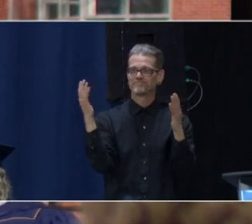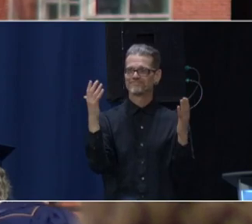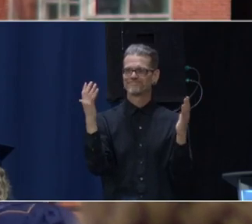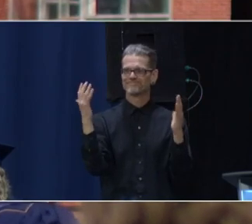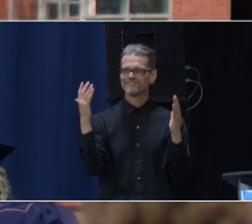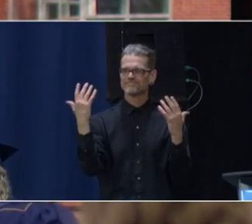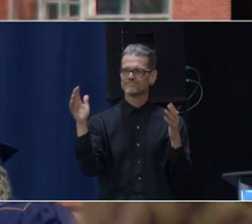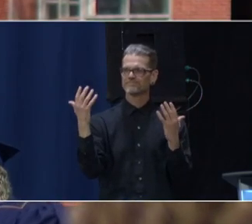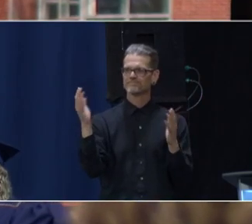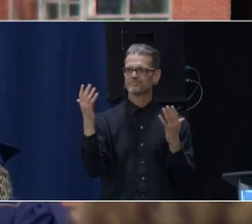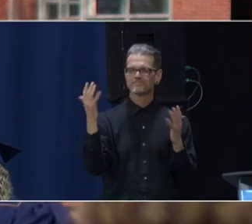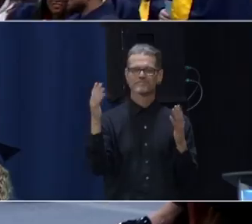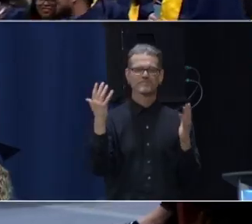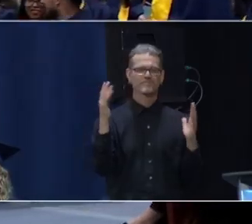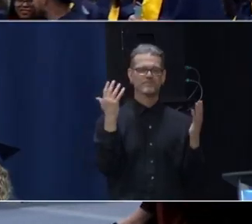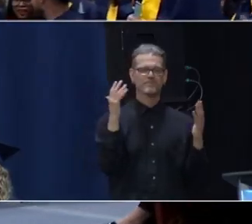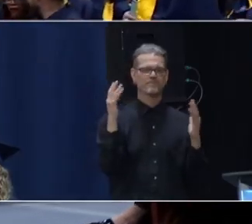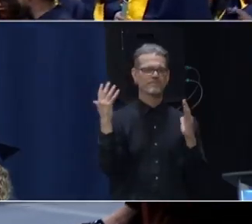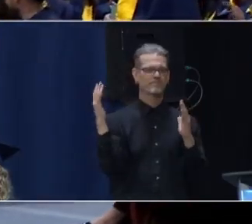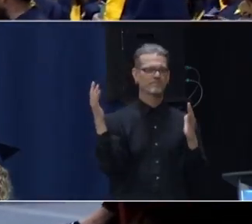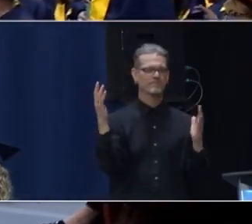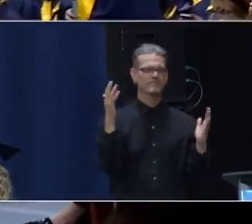students.